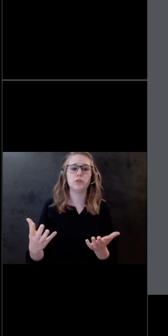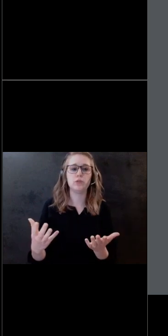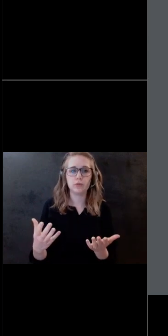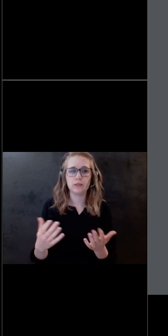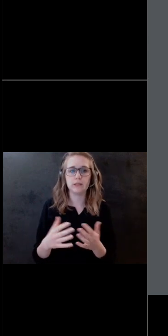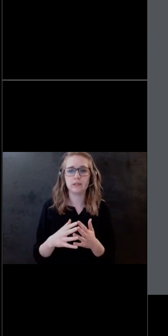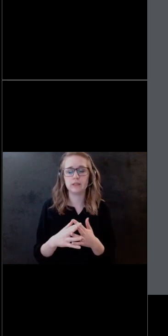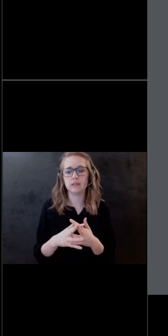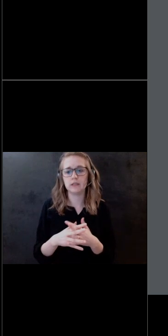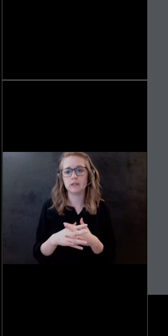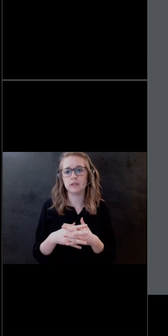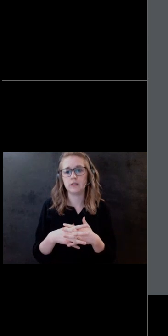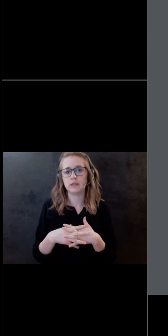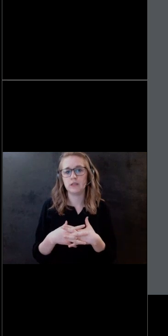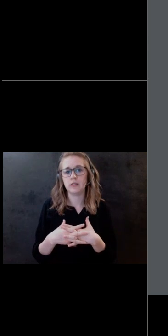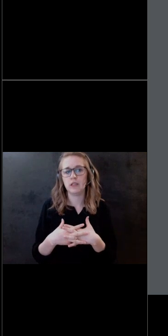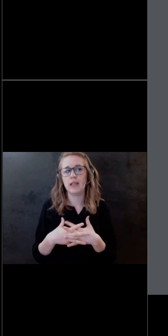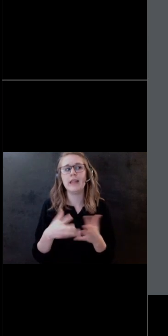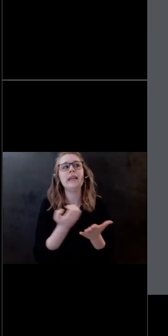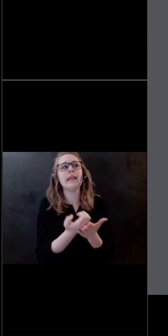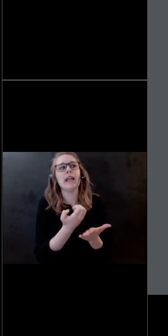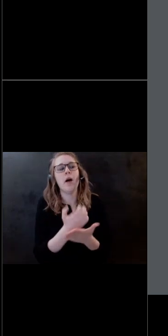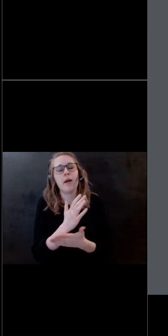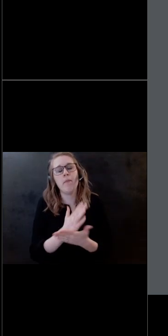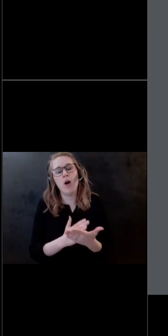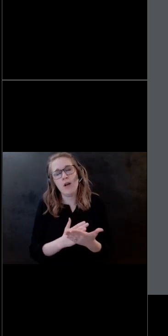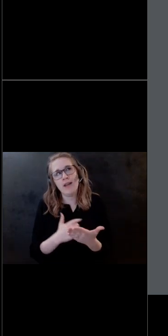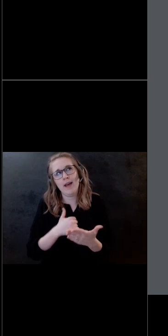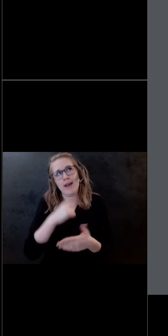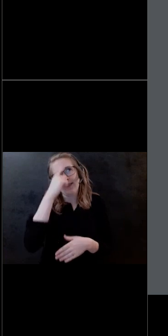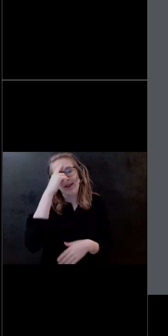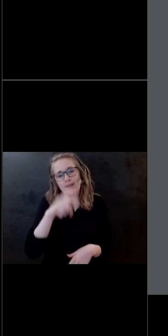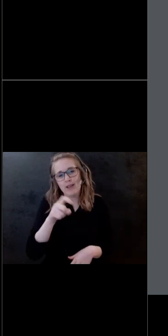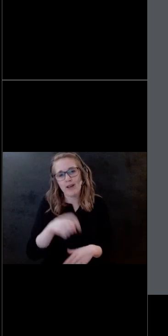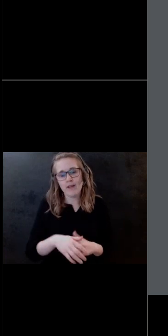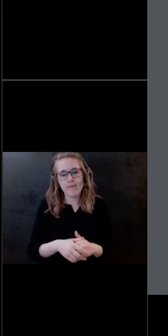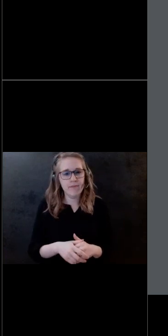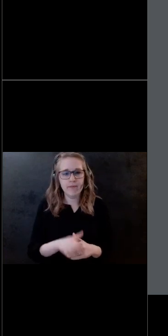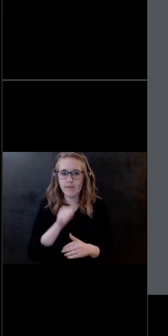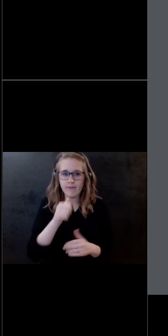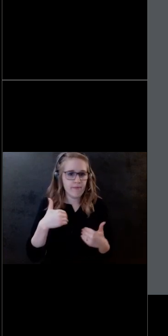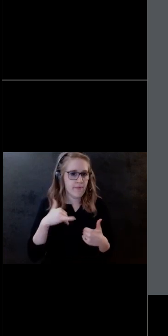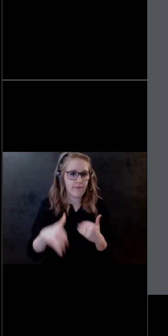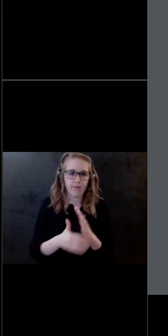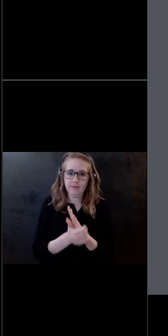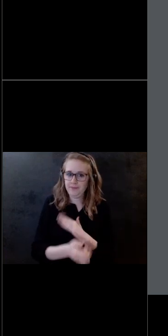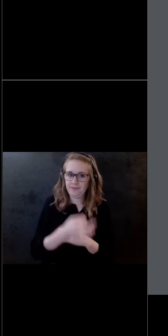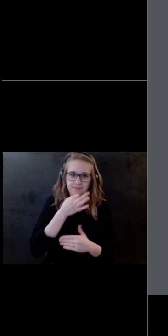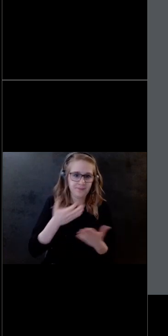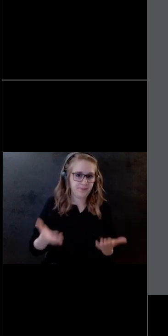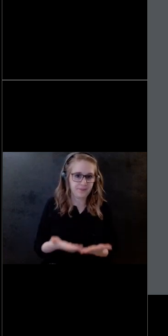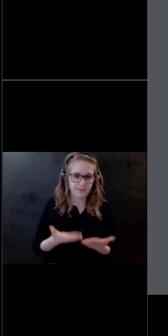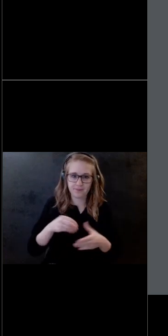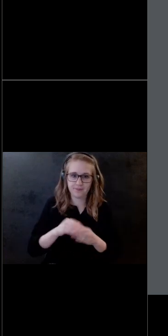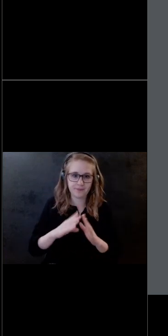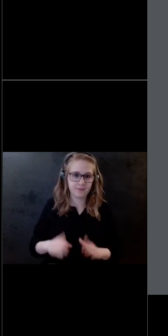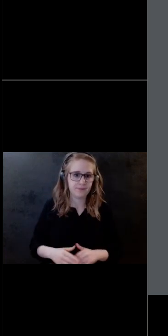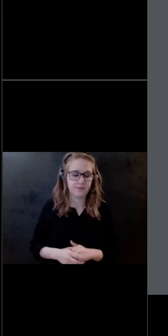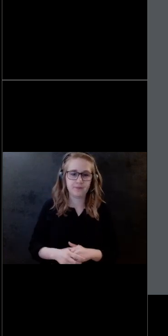you can't. The economic components, I think, would be needed. You know, we don't have that expertise in-house to do.